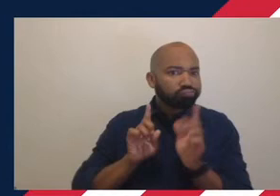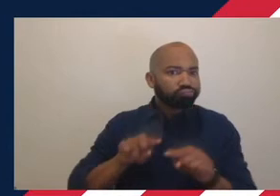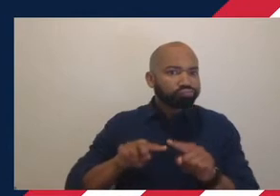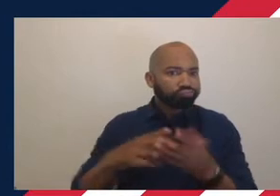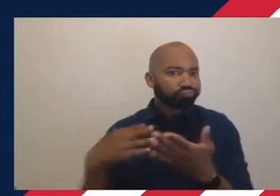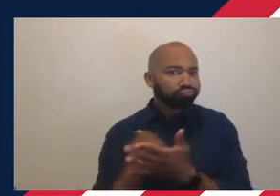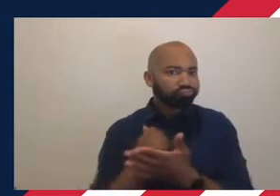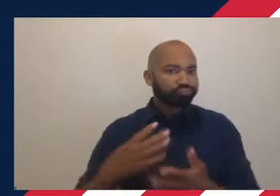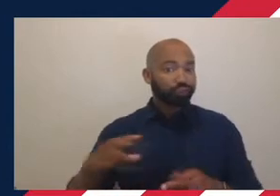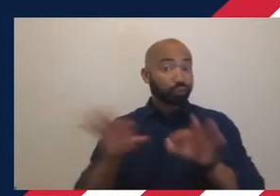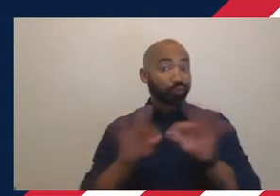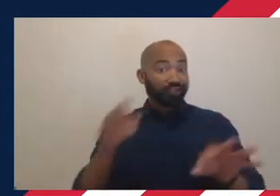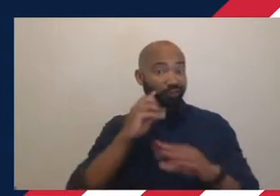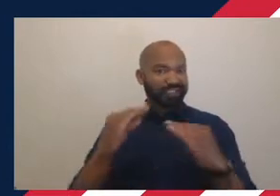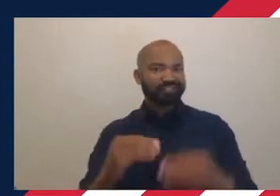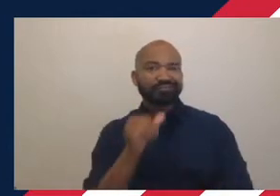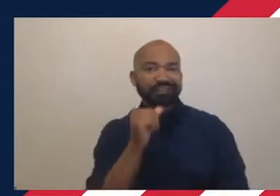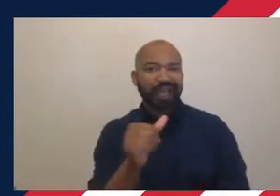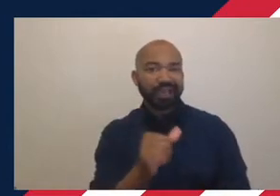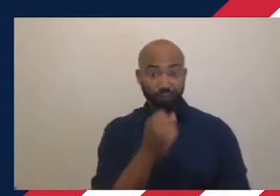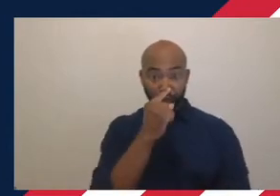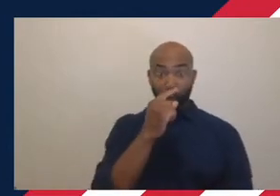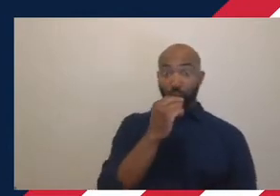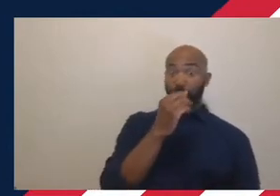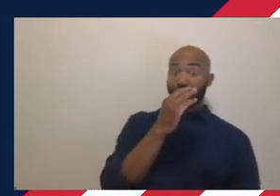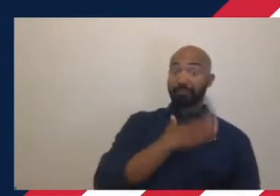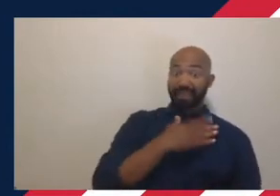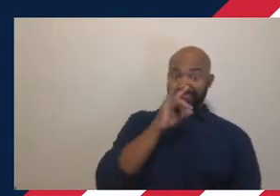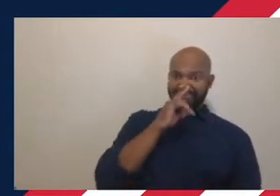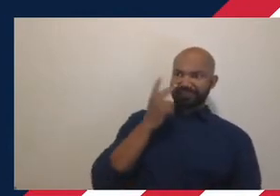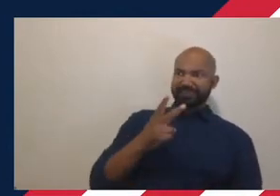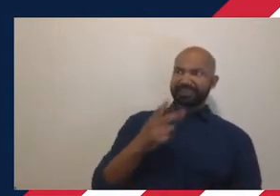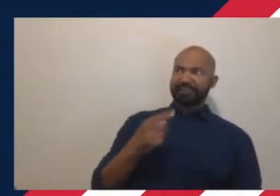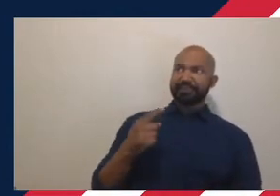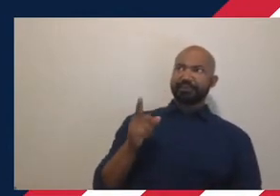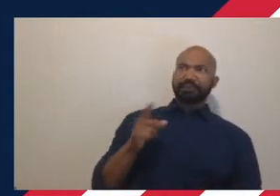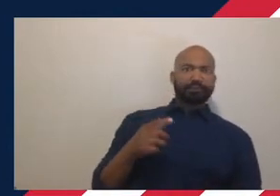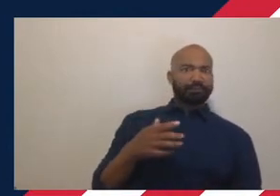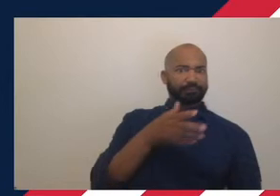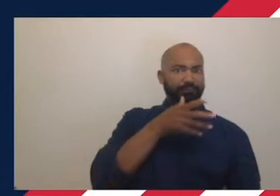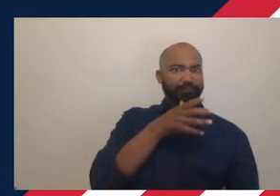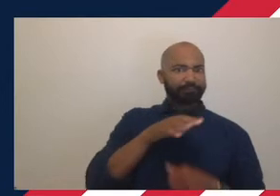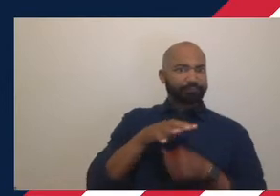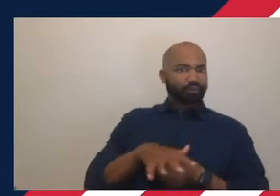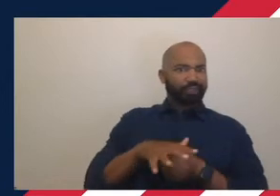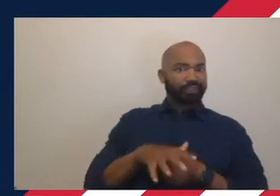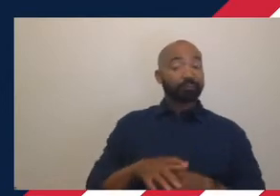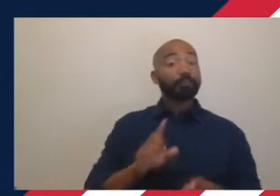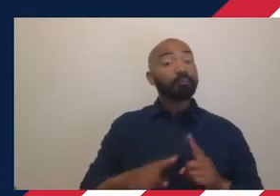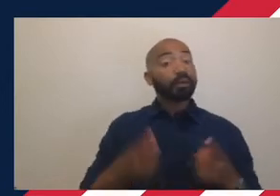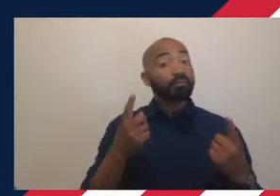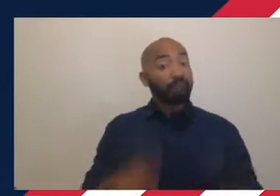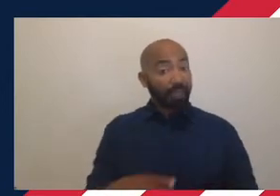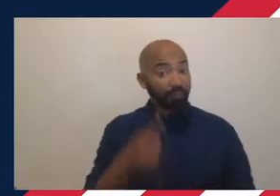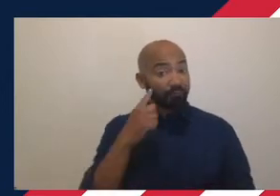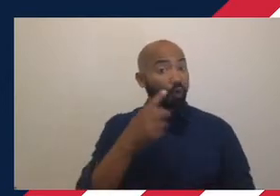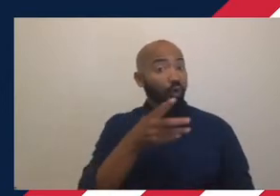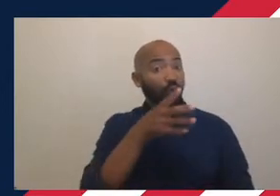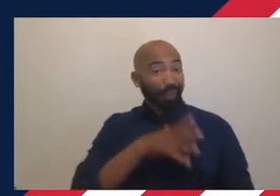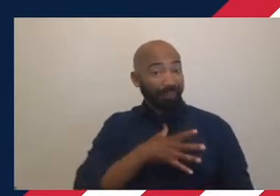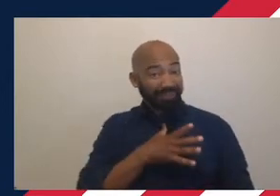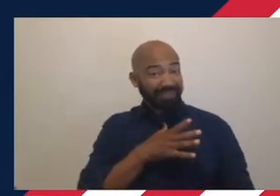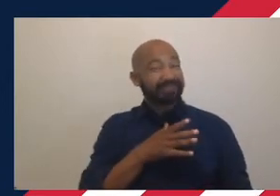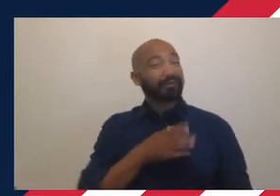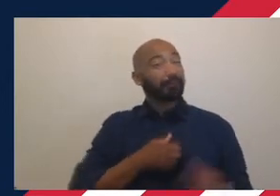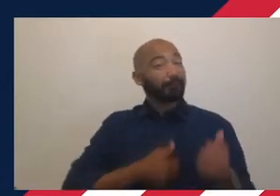note, we are facing a crisis when it comes to women predominantly, but parents in general, their ability